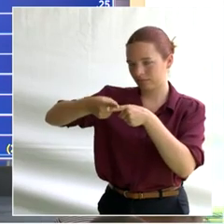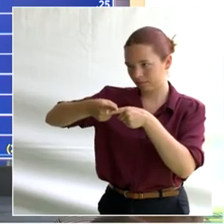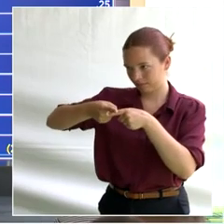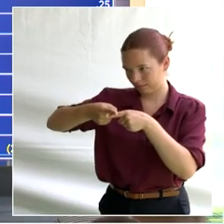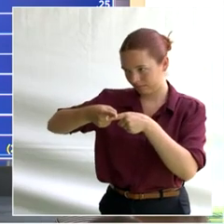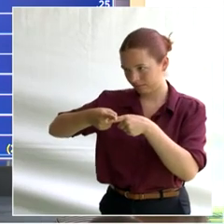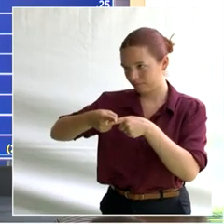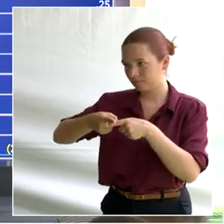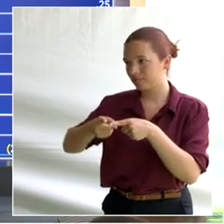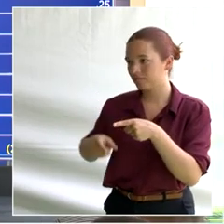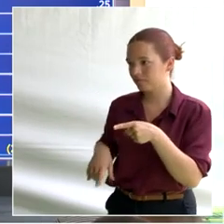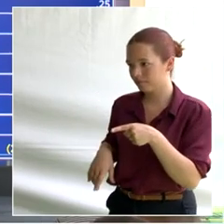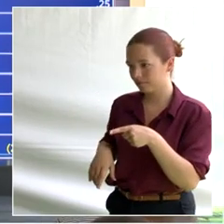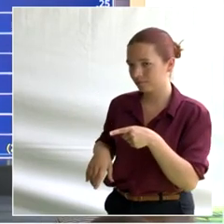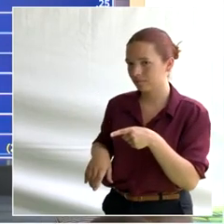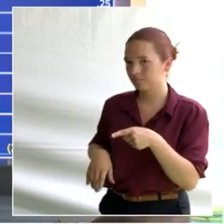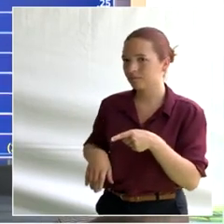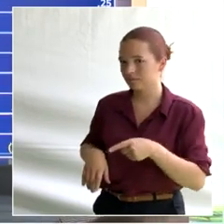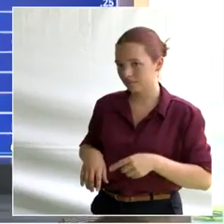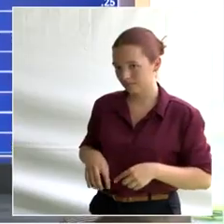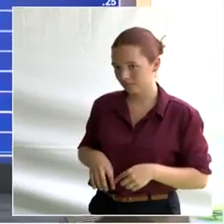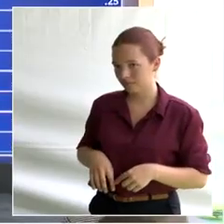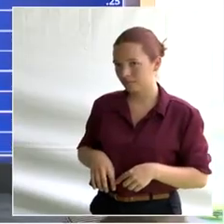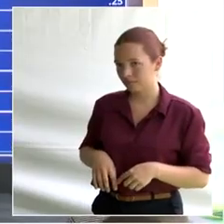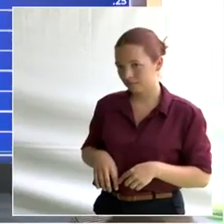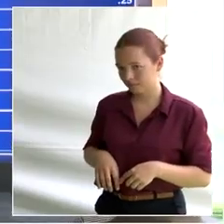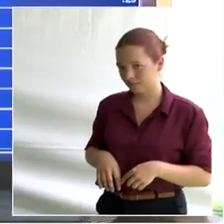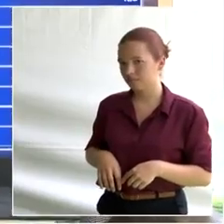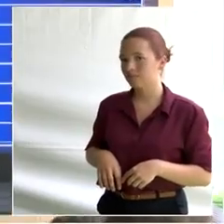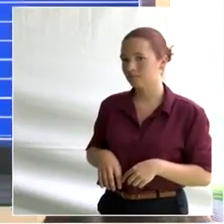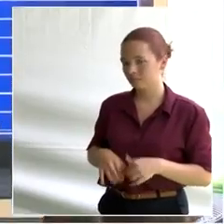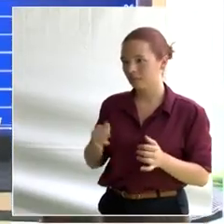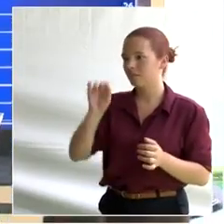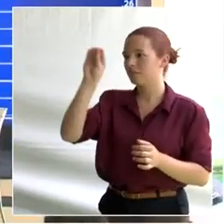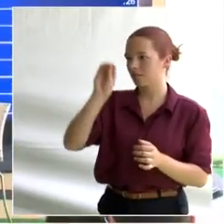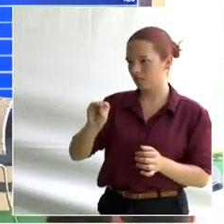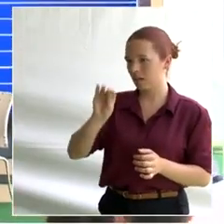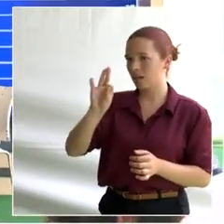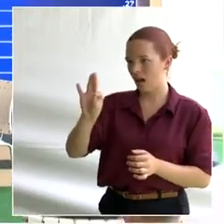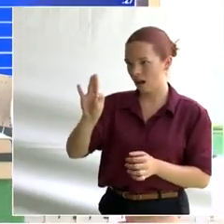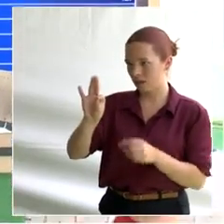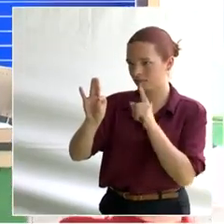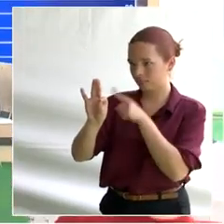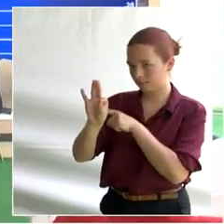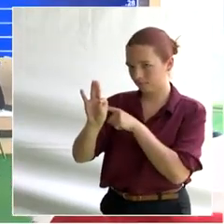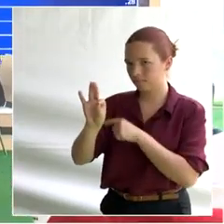Zachary, number 4 seed. Big fan favorite. People love Maria. Okay, Rose Cohen, if you'll be so kind.